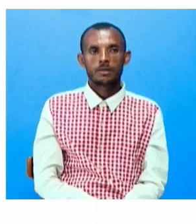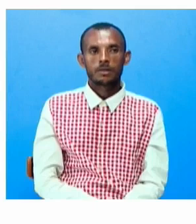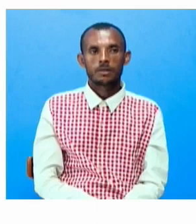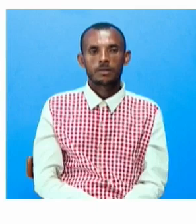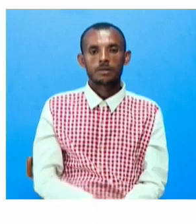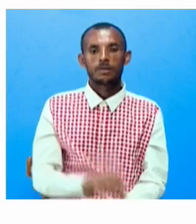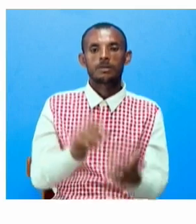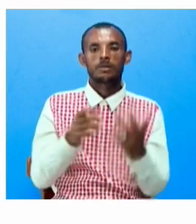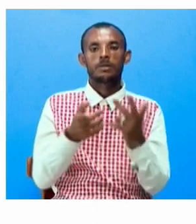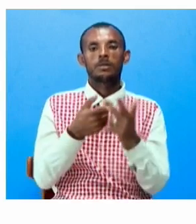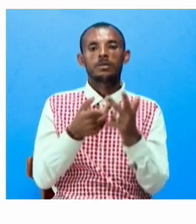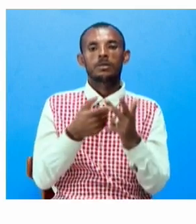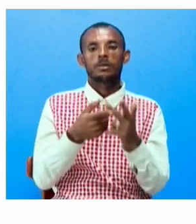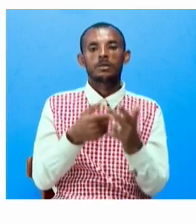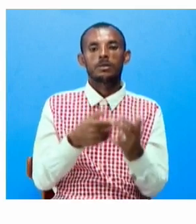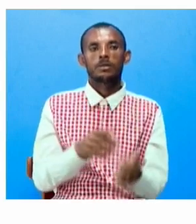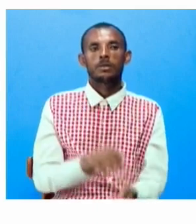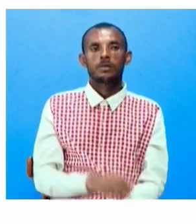2.